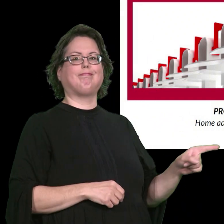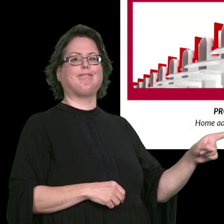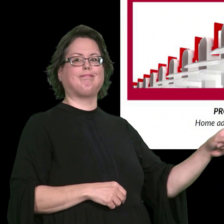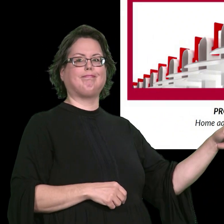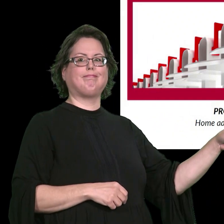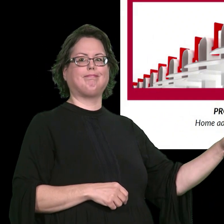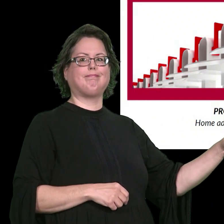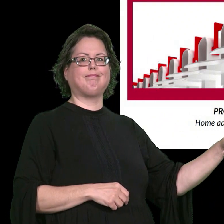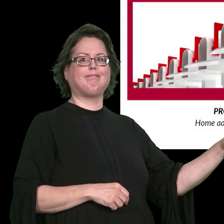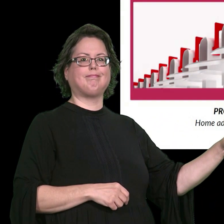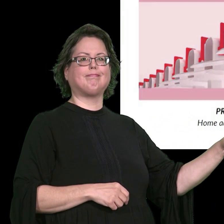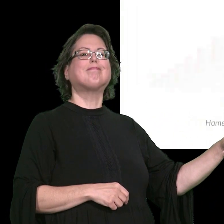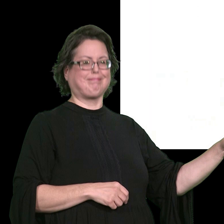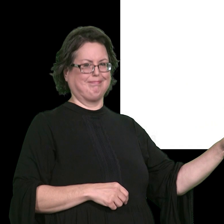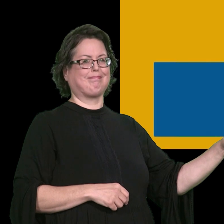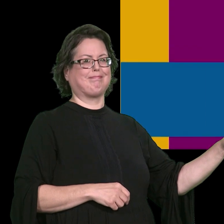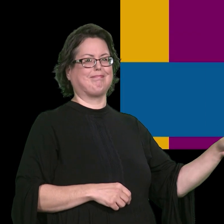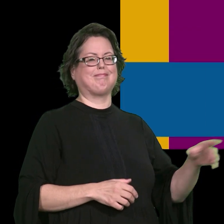www.vote.org.